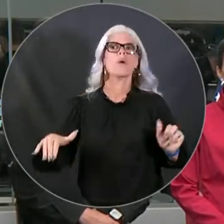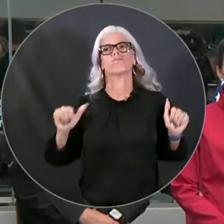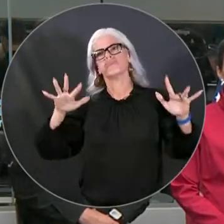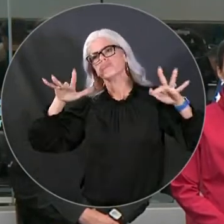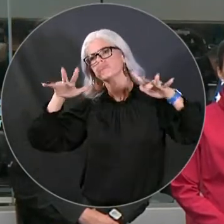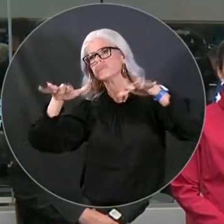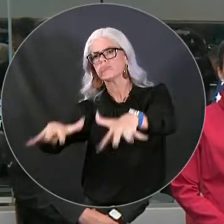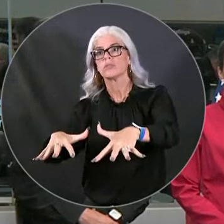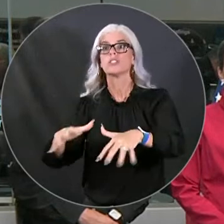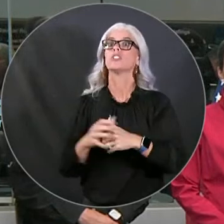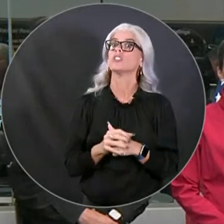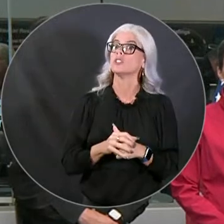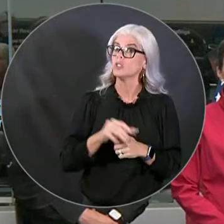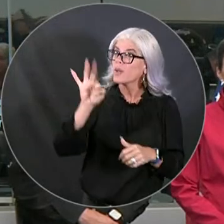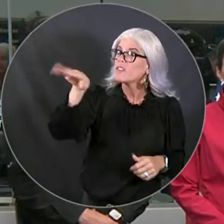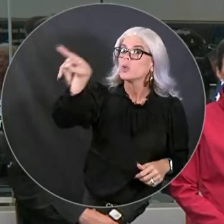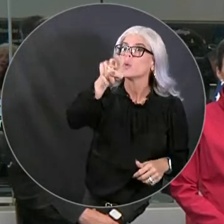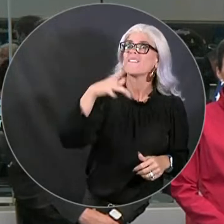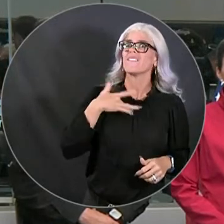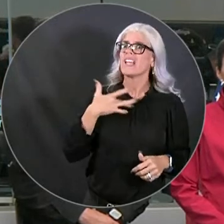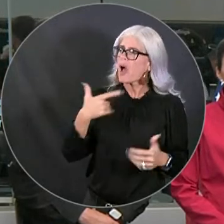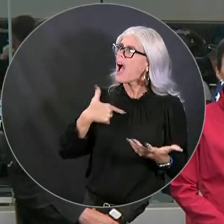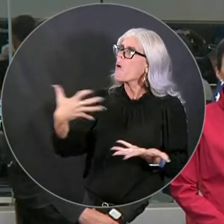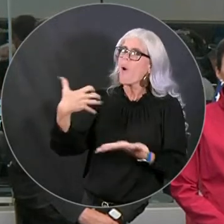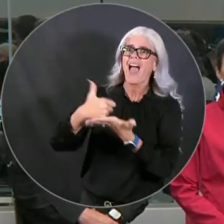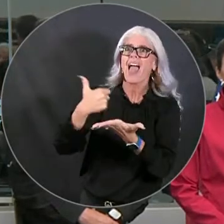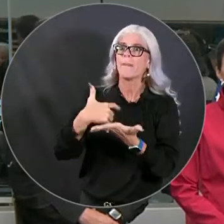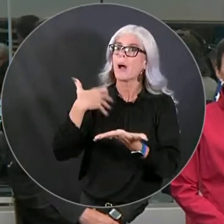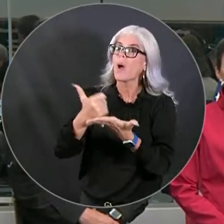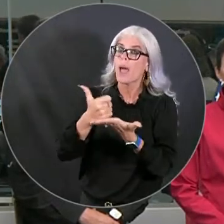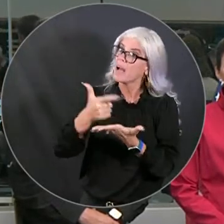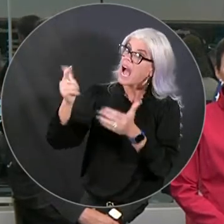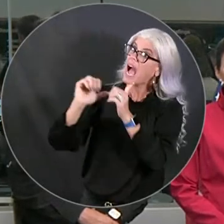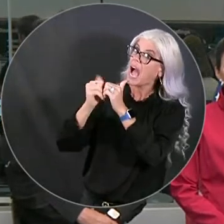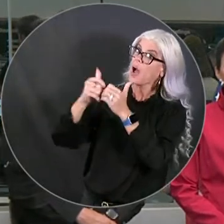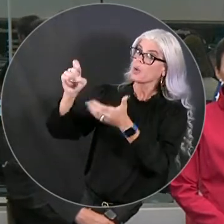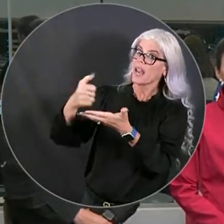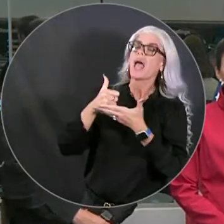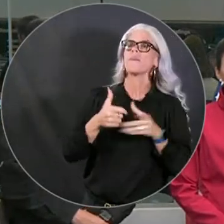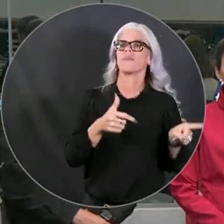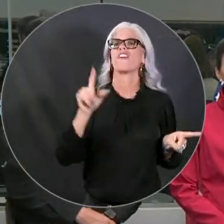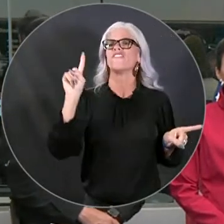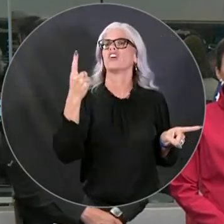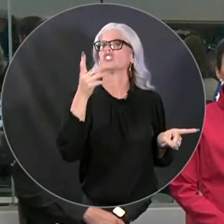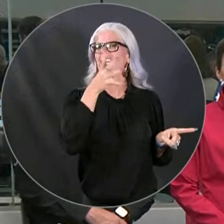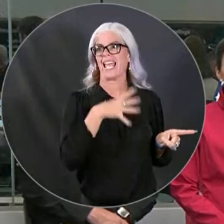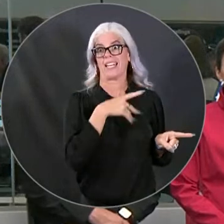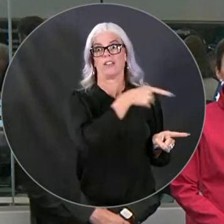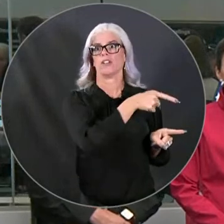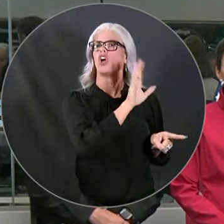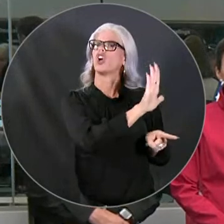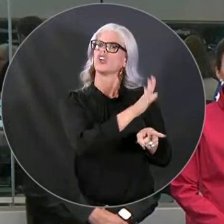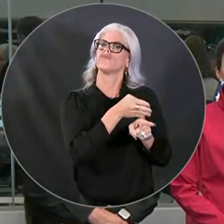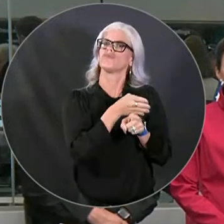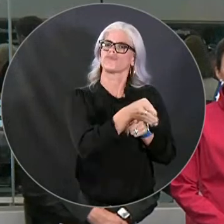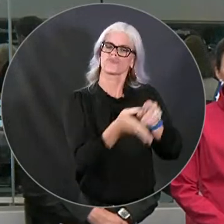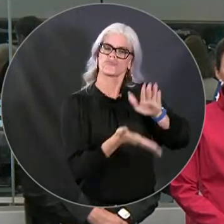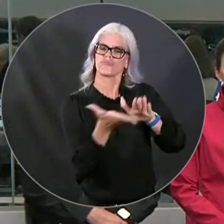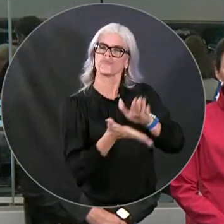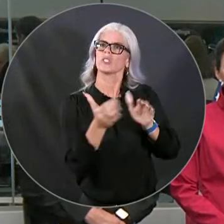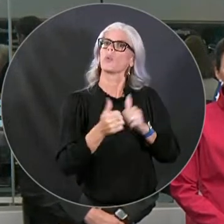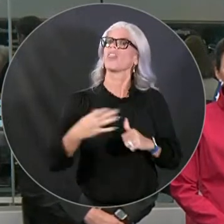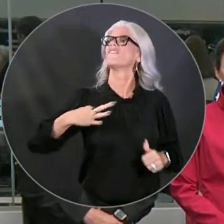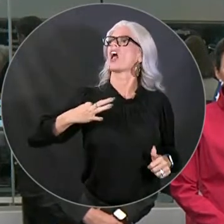say, what can we do? Well, the First Lady is spearheading our efforts with Volunteer Florida to activate the Florida Disaster Fund, where people